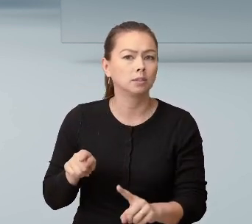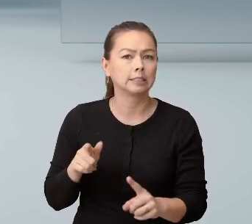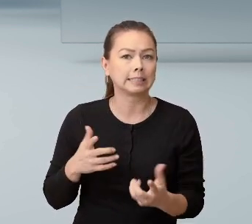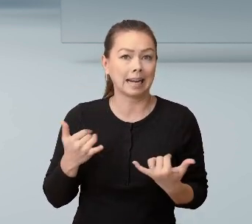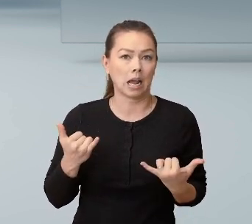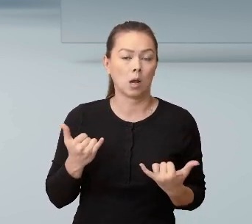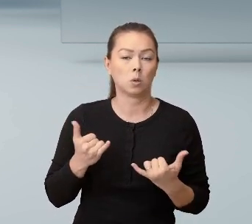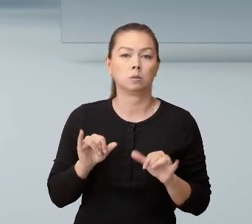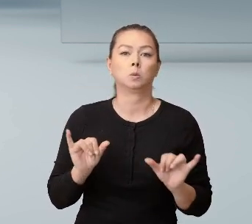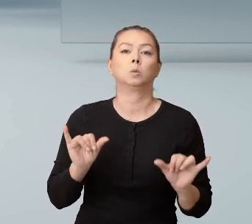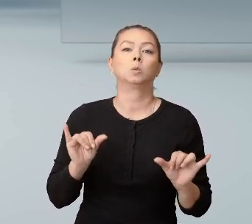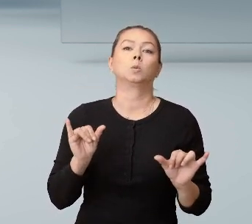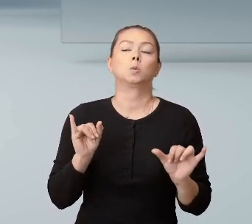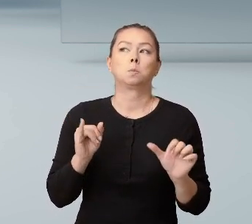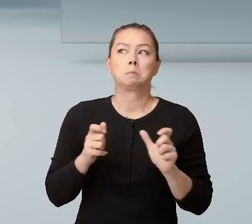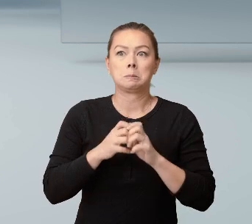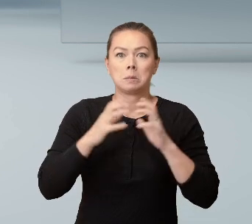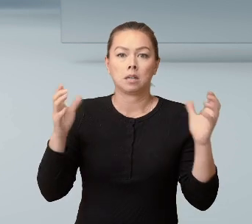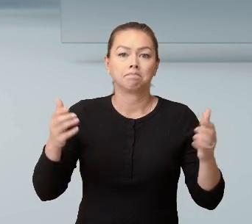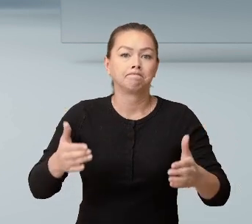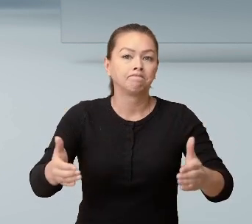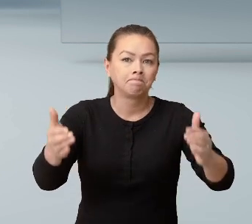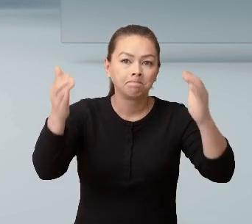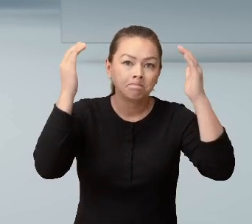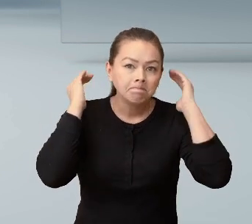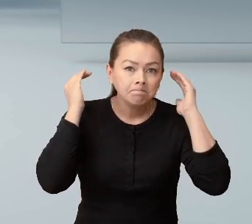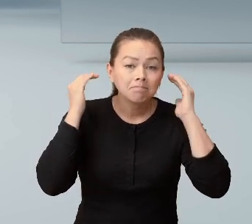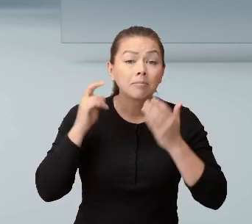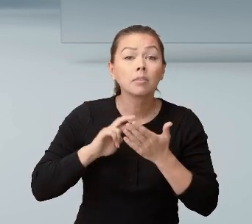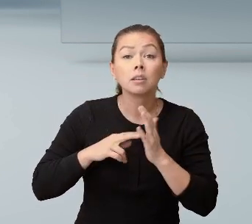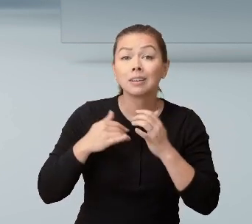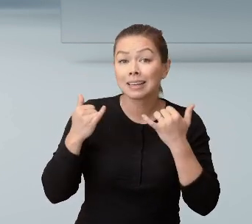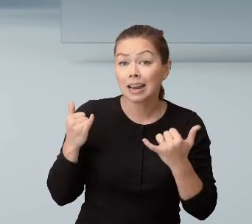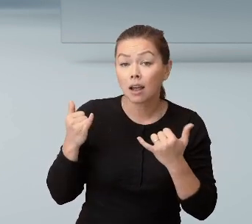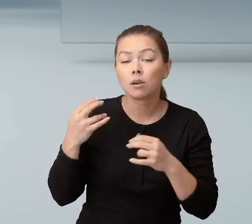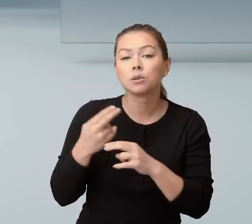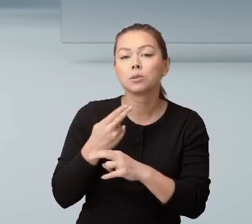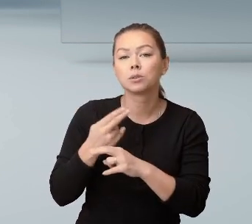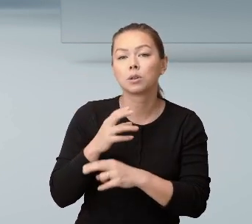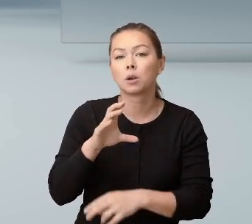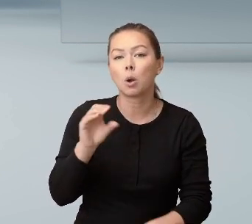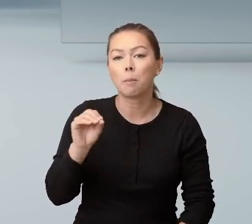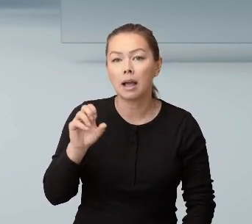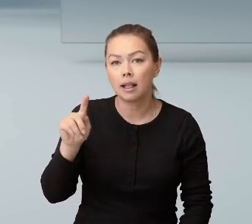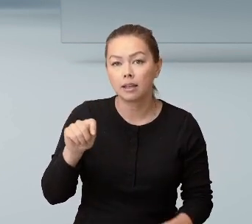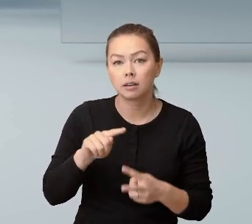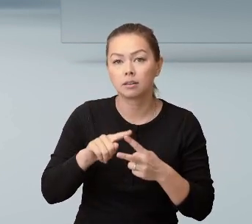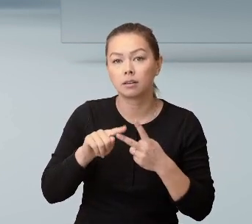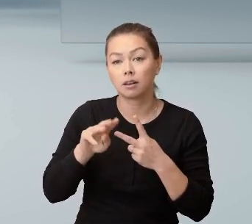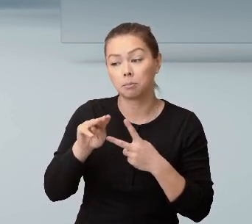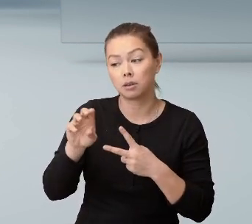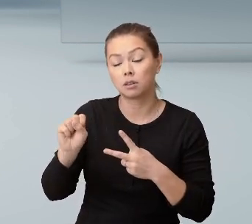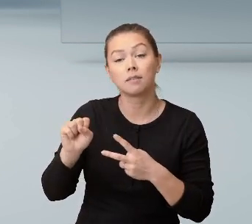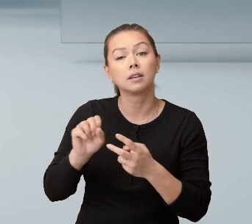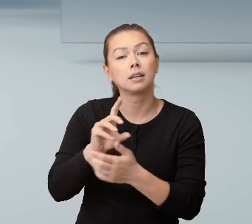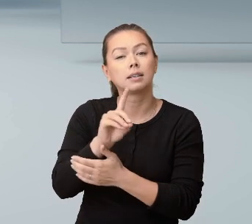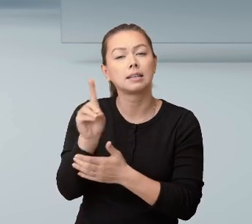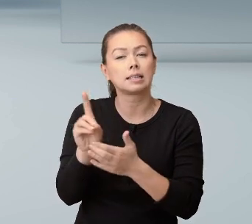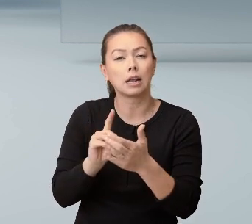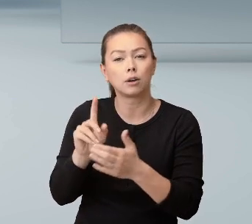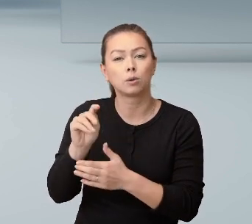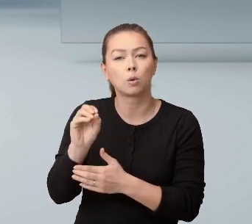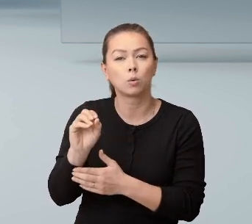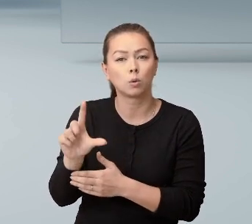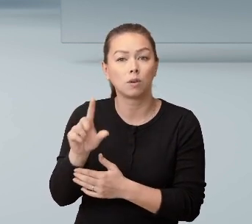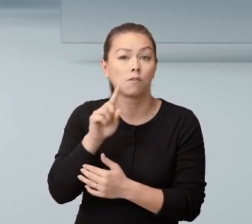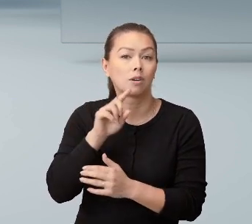reach. So we've leveraged a Copilot as well as a Microsoft Designer tool to put this image just to kind of highlight